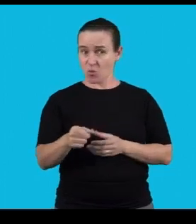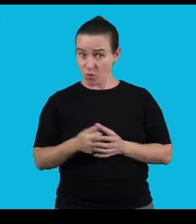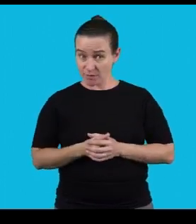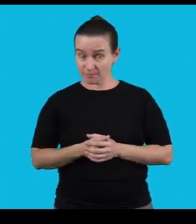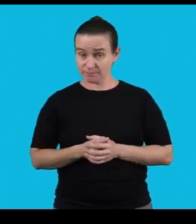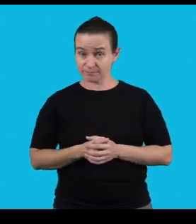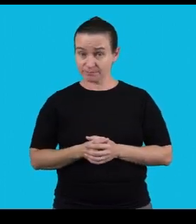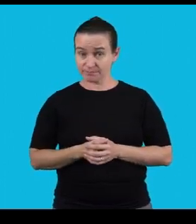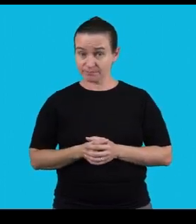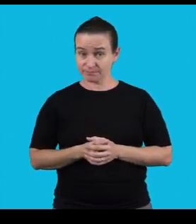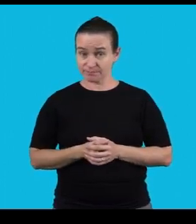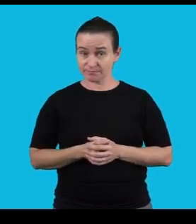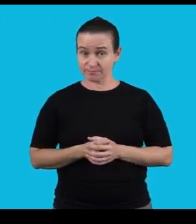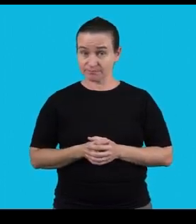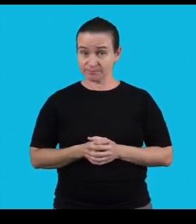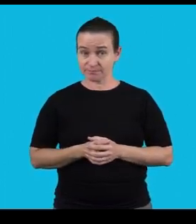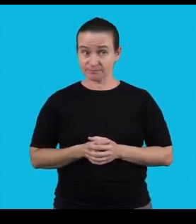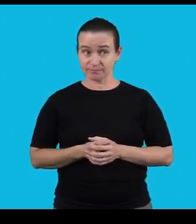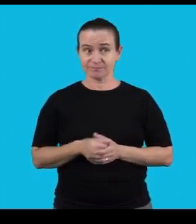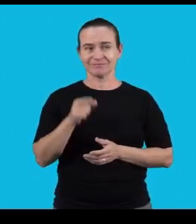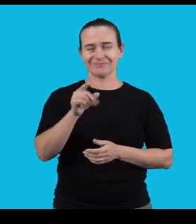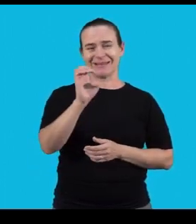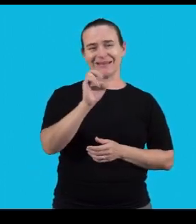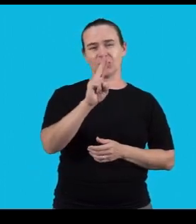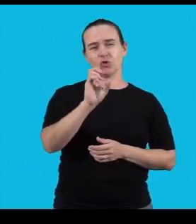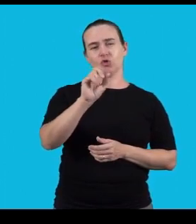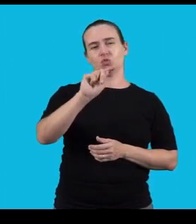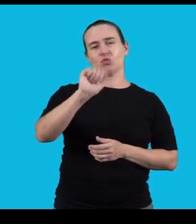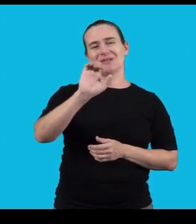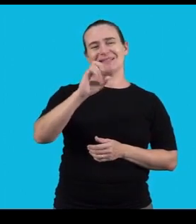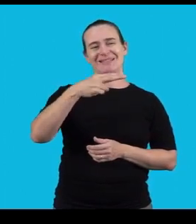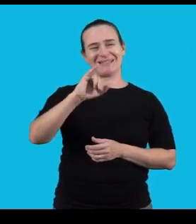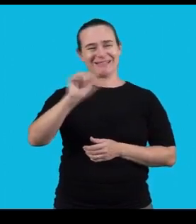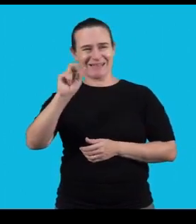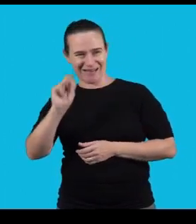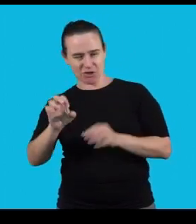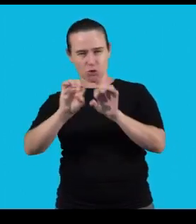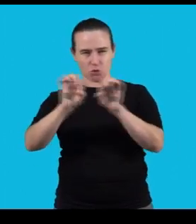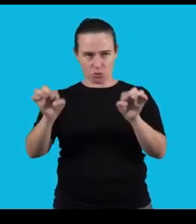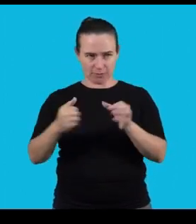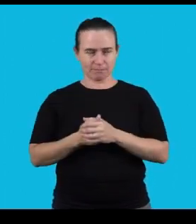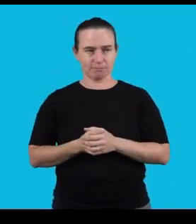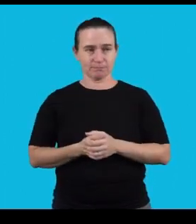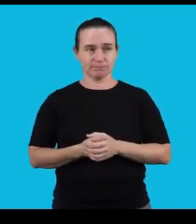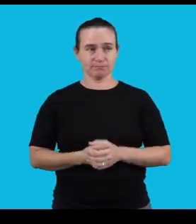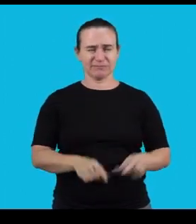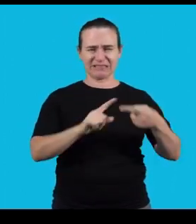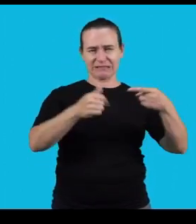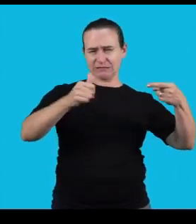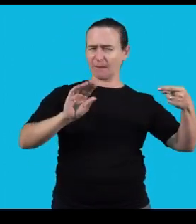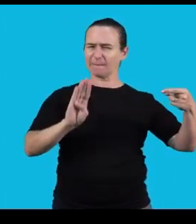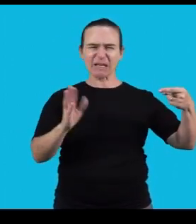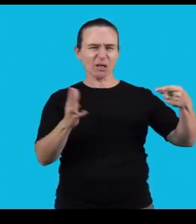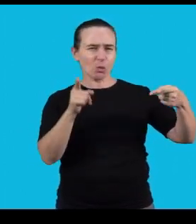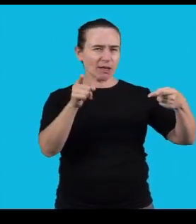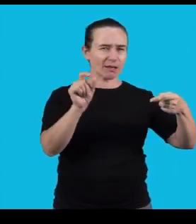can see it is part of the middle ear, and that is the Eustachian tube. And you identify part B, so you